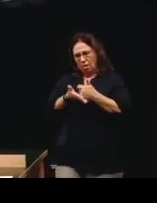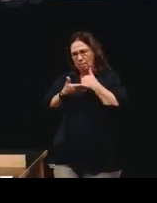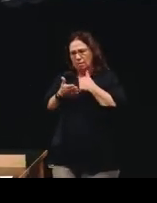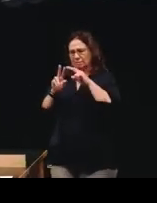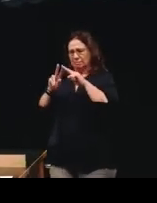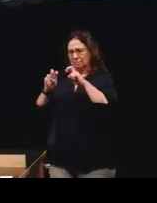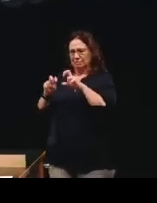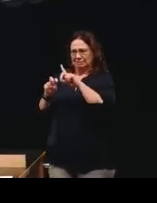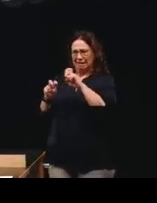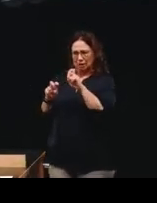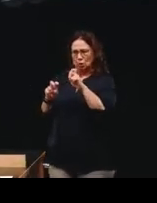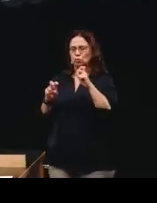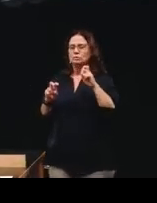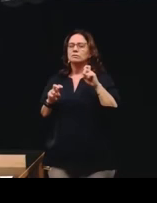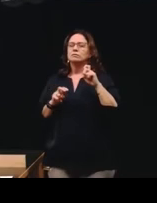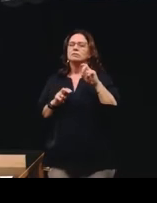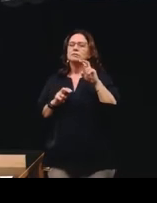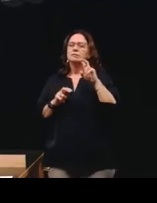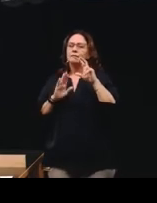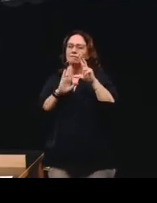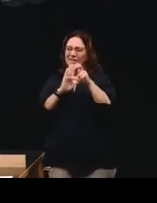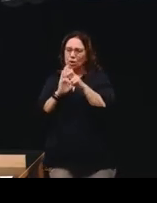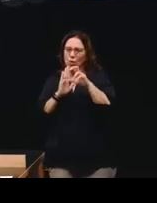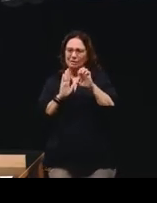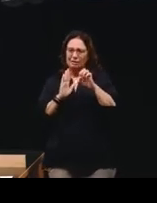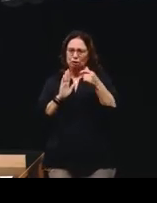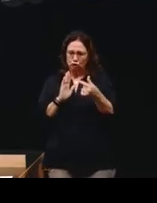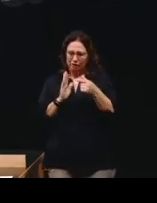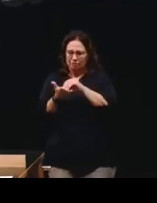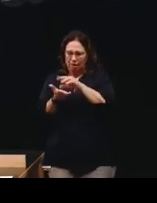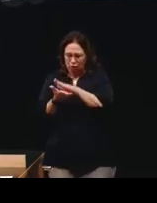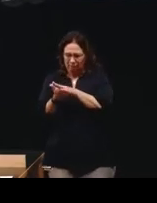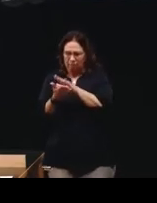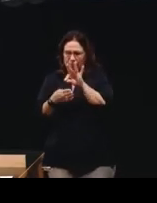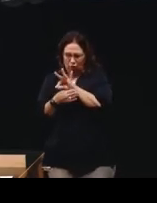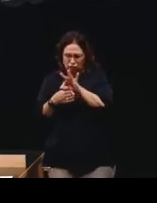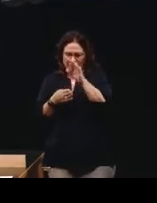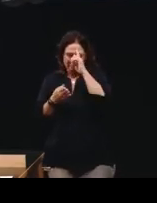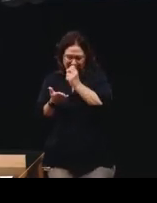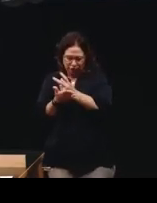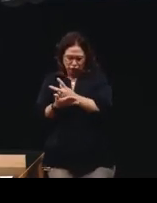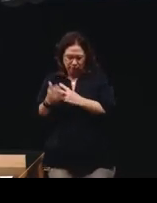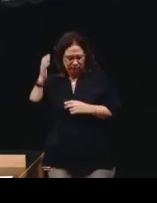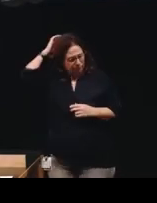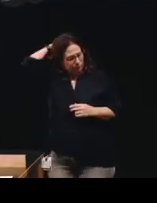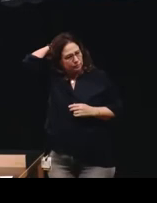video EEG documented functional seizures. Many patients also